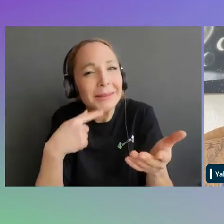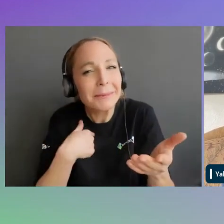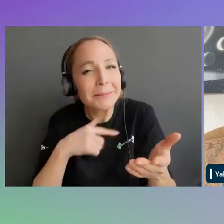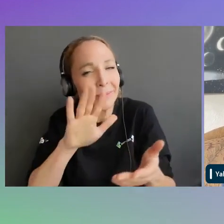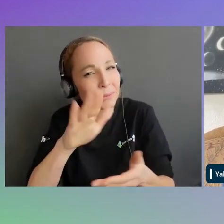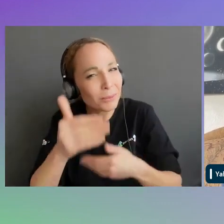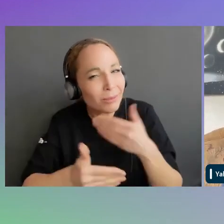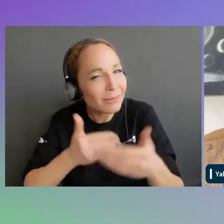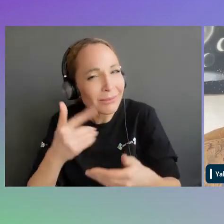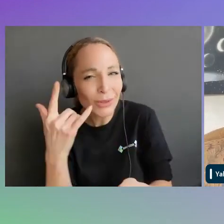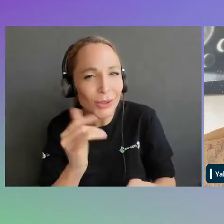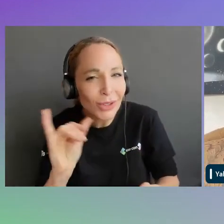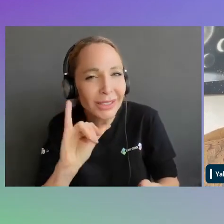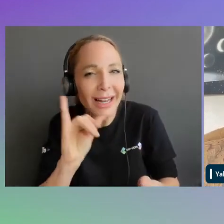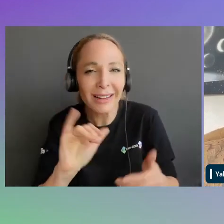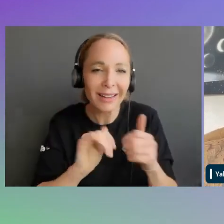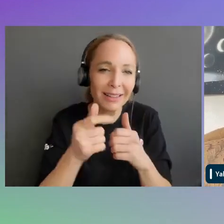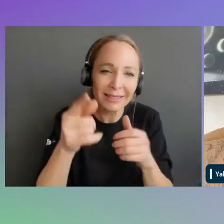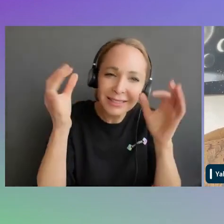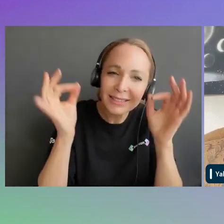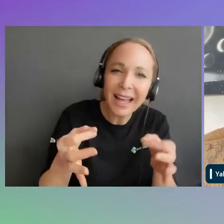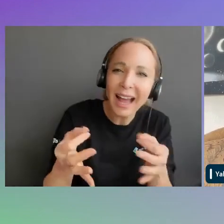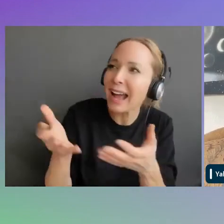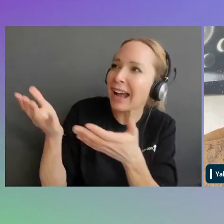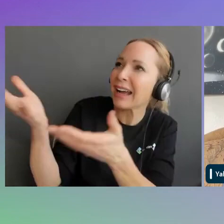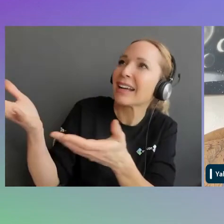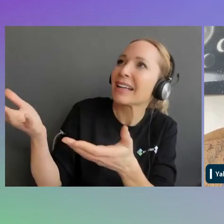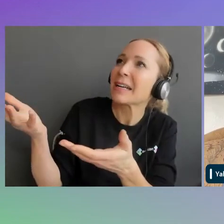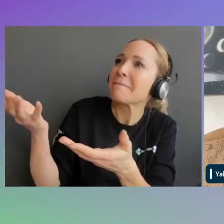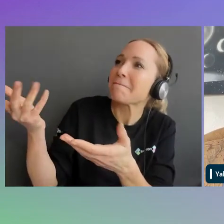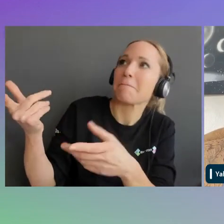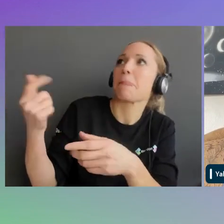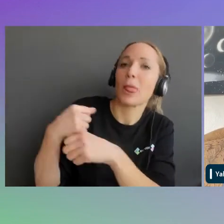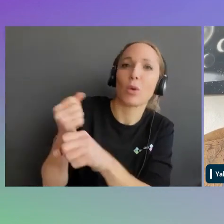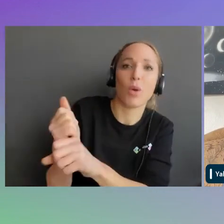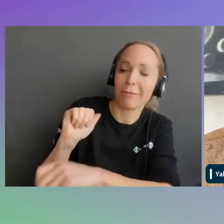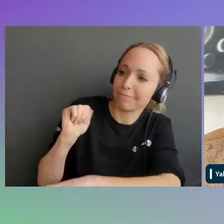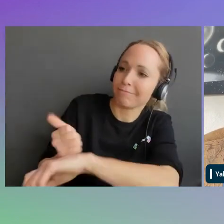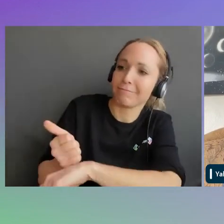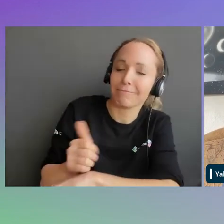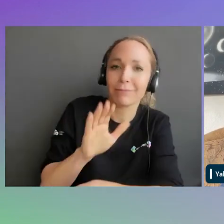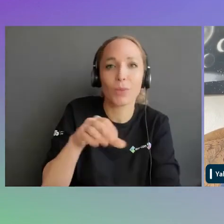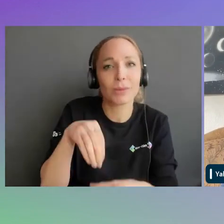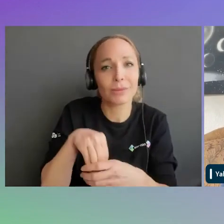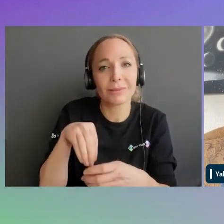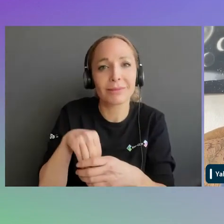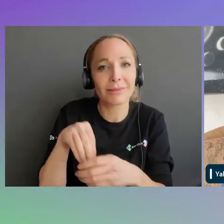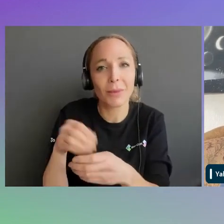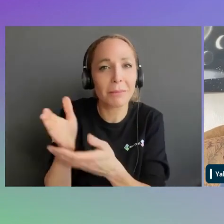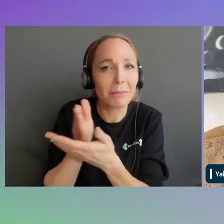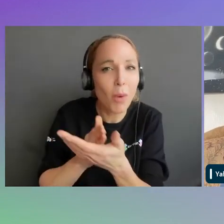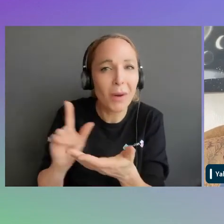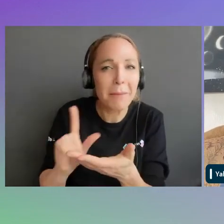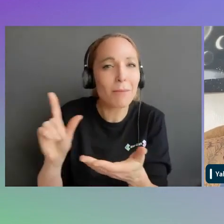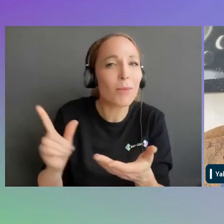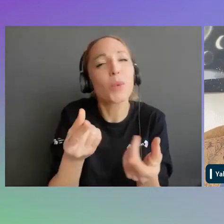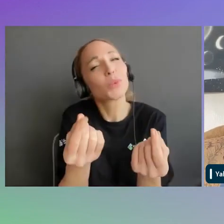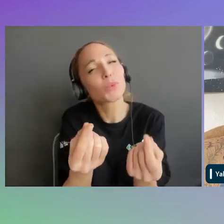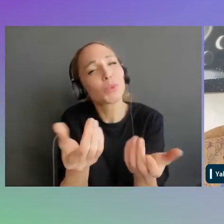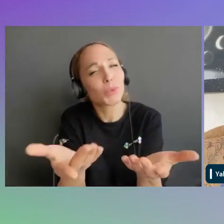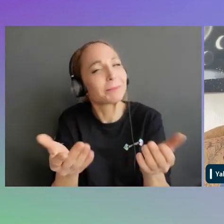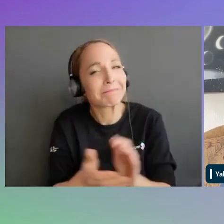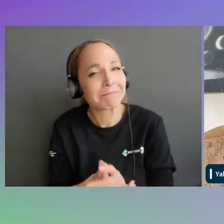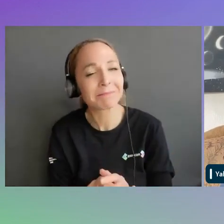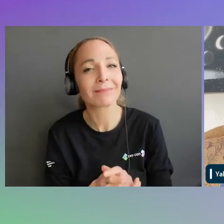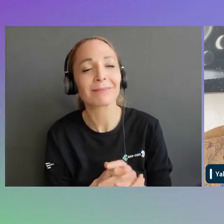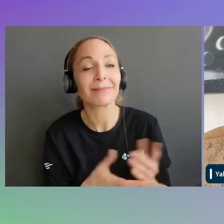of deciding, let's create an internal component library. Yeah, I would say